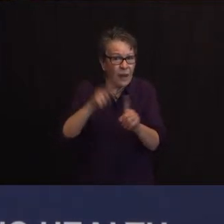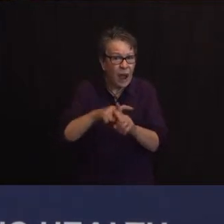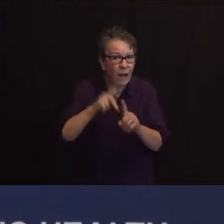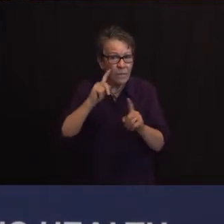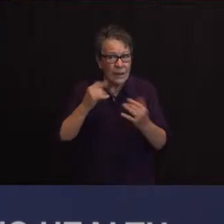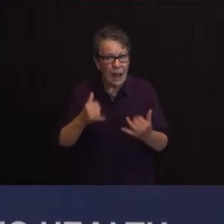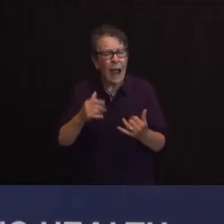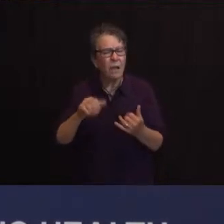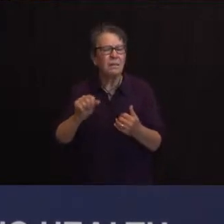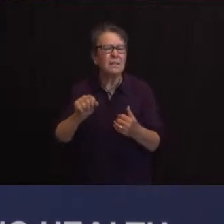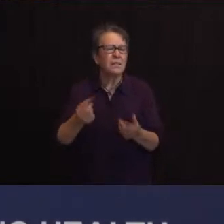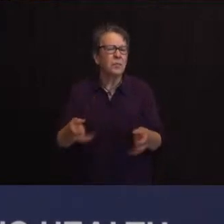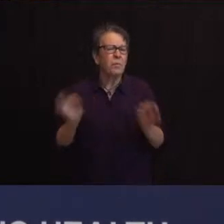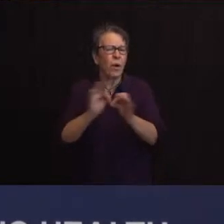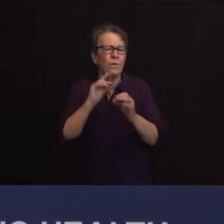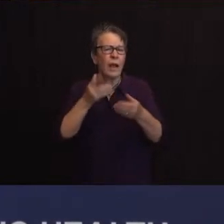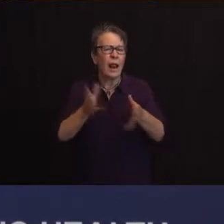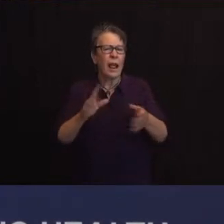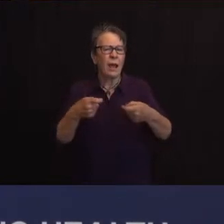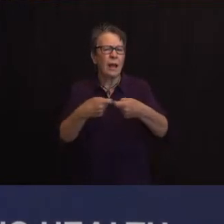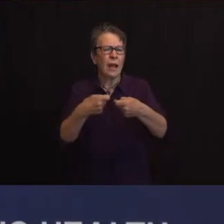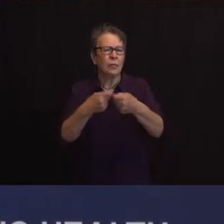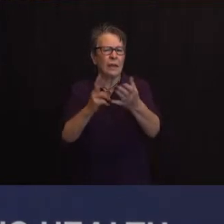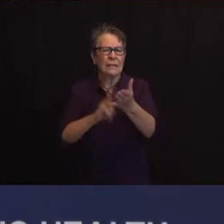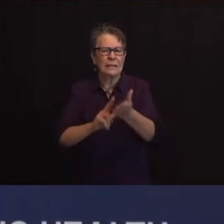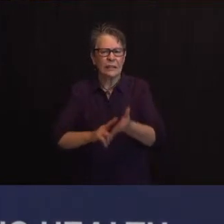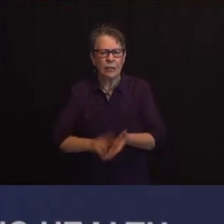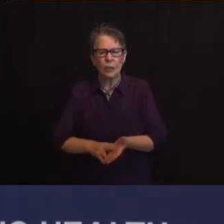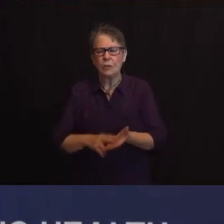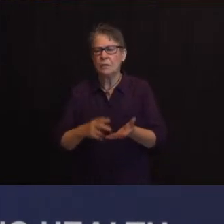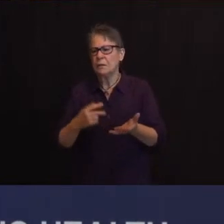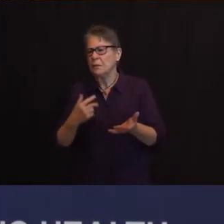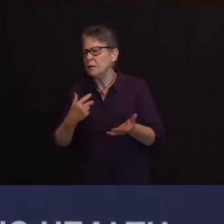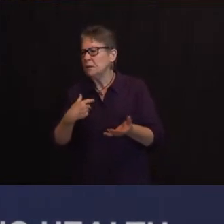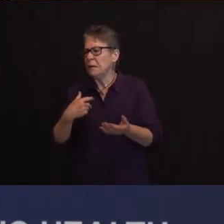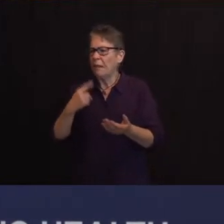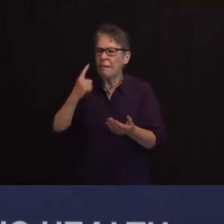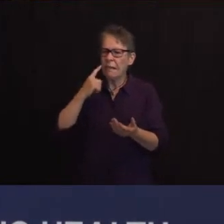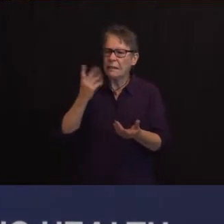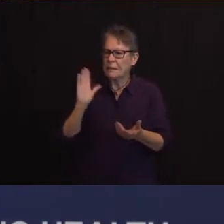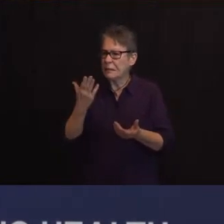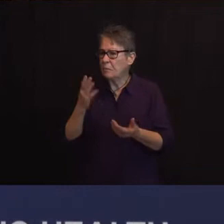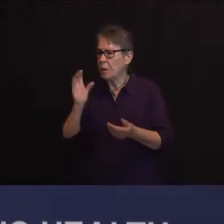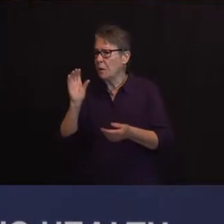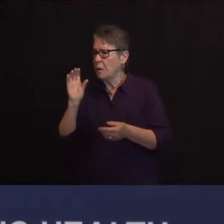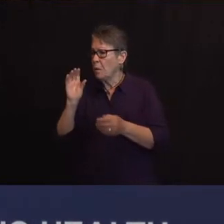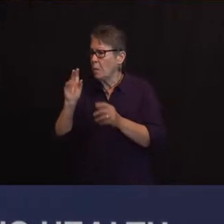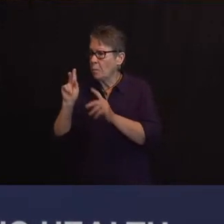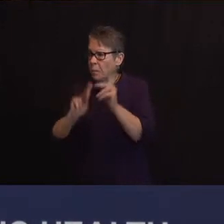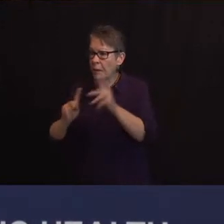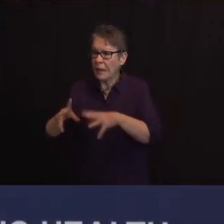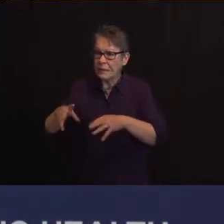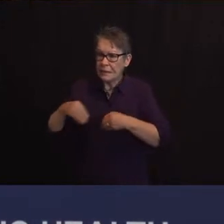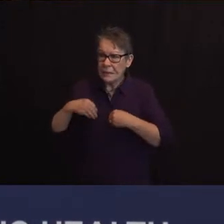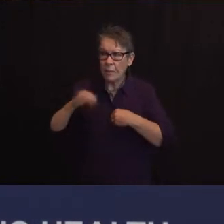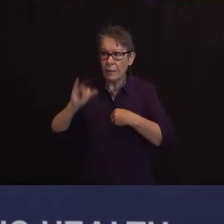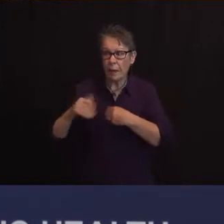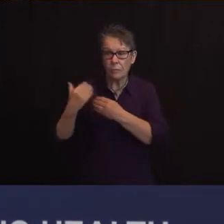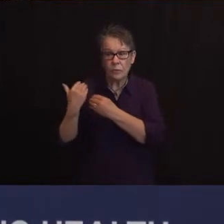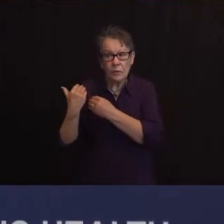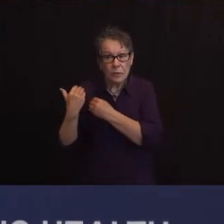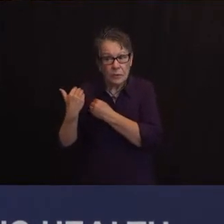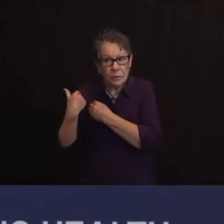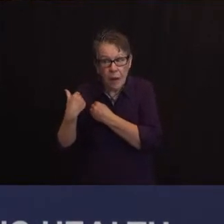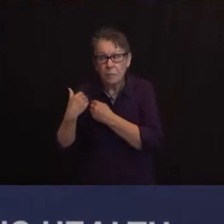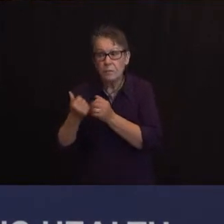And I assume folks overwhelmingly take that responsibility seriously and lawfully. So